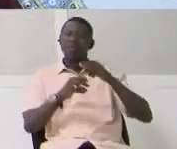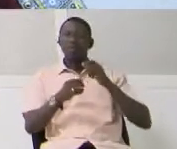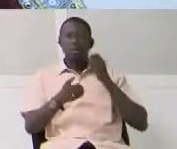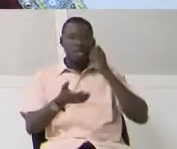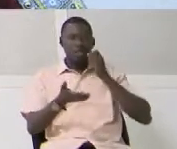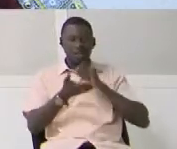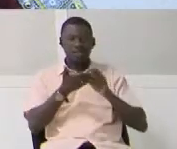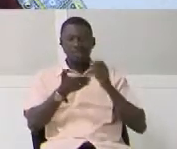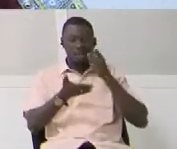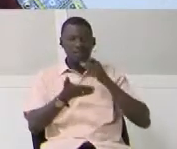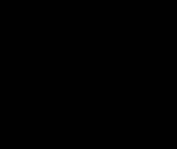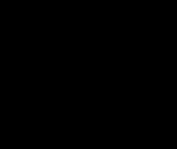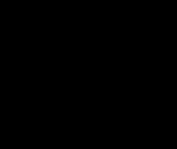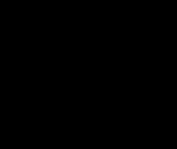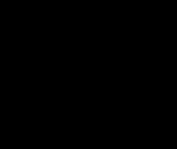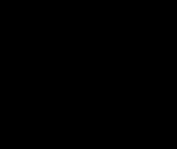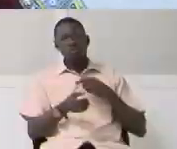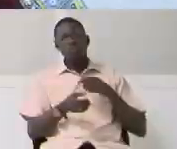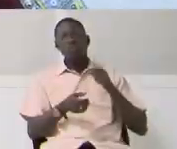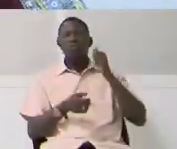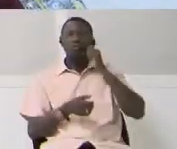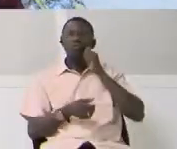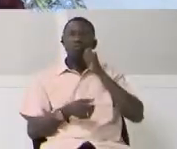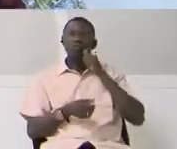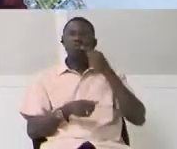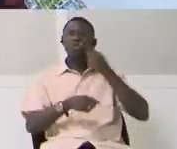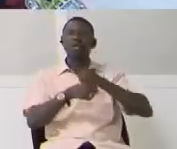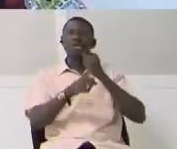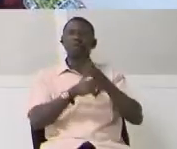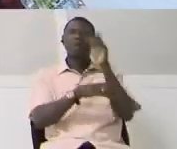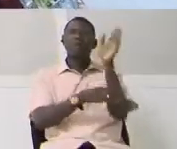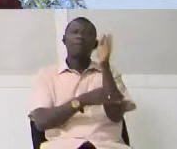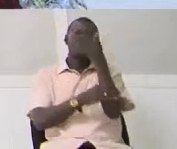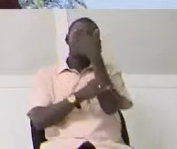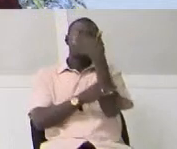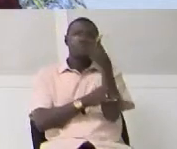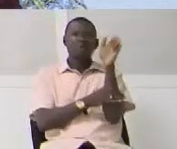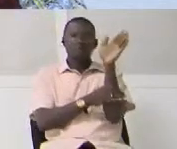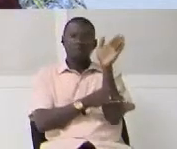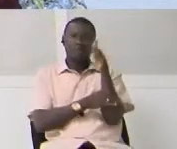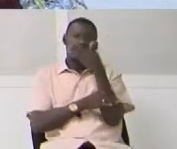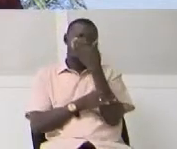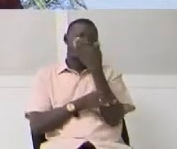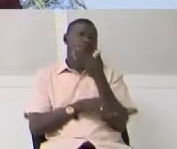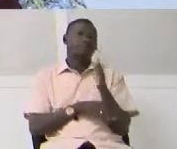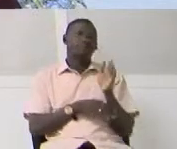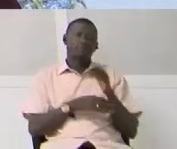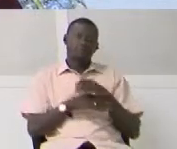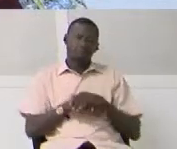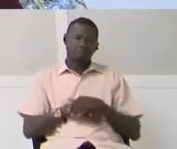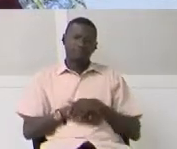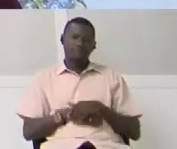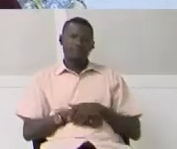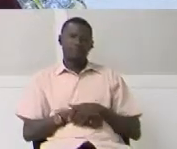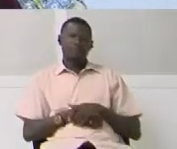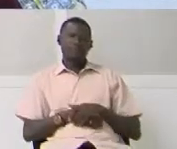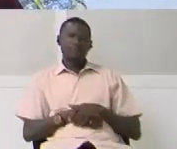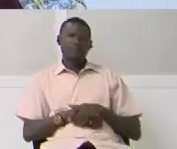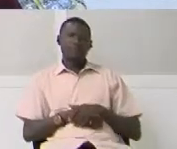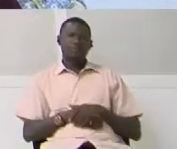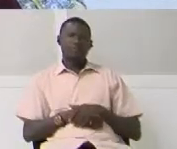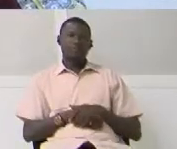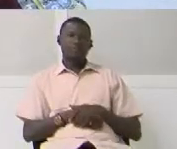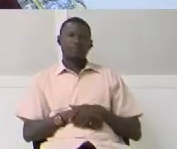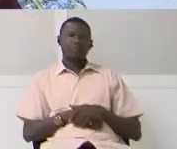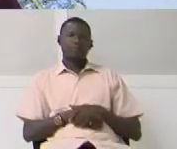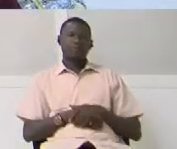applied for it to be carrying a Gambian. So port authority they contacted me dañ soxla gaal gi pour mu dem Mauritanie indi